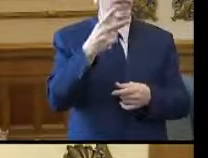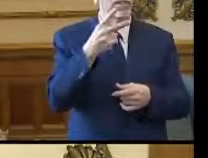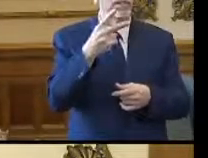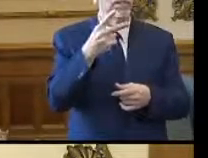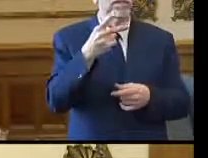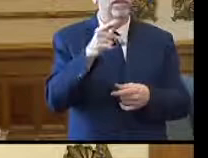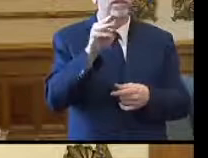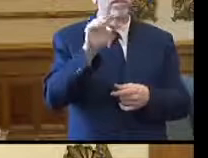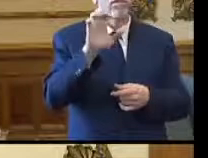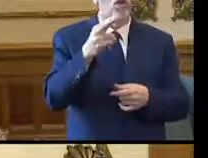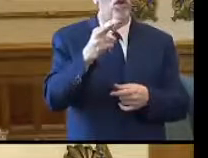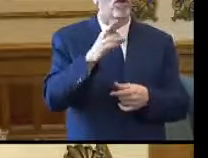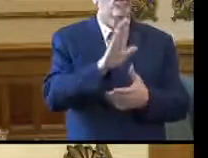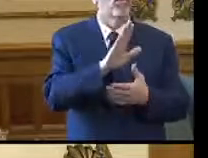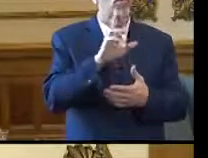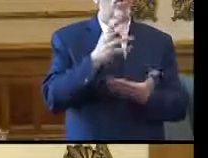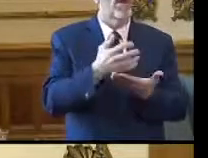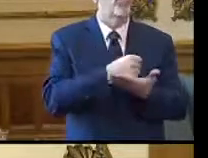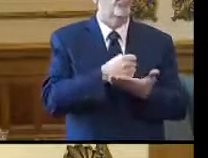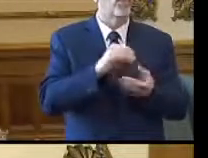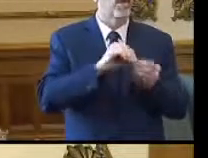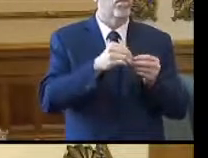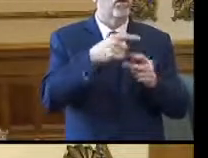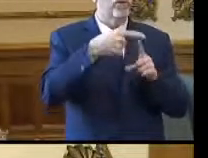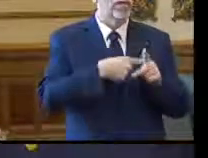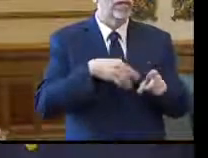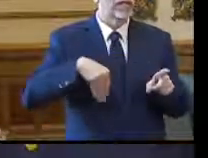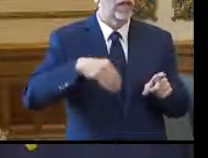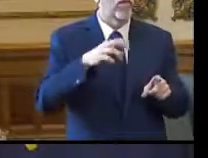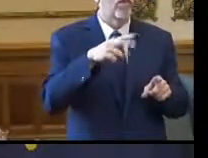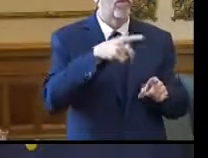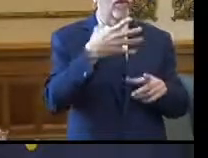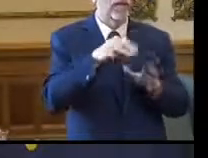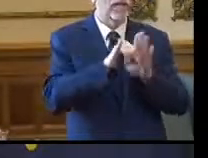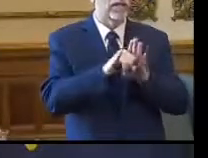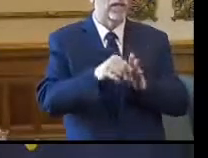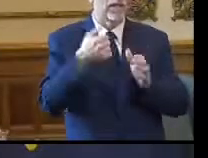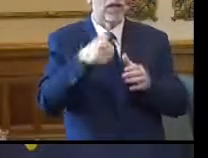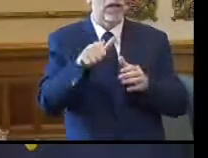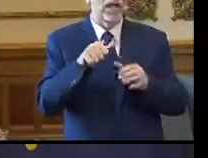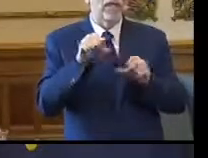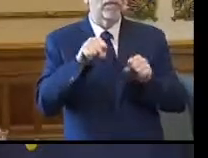March revenue numbers yet, or if you guys have identified any